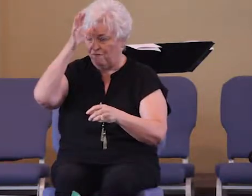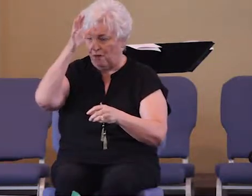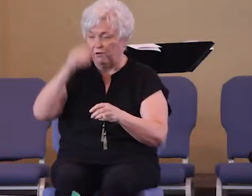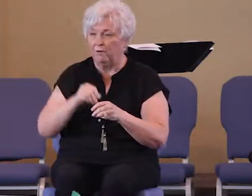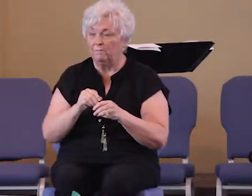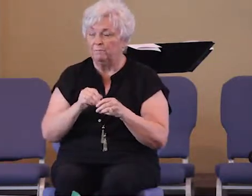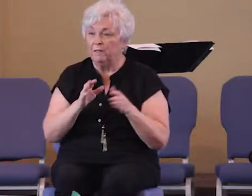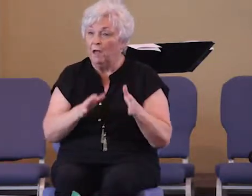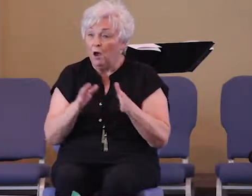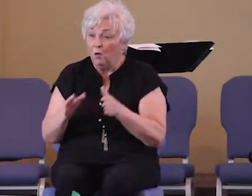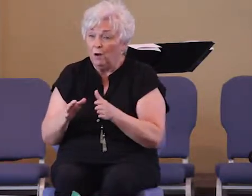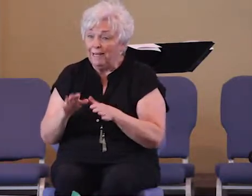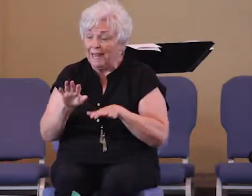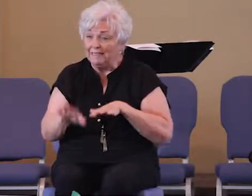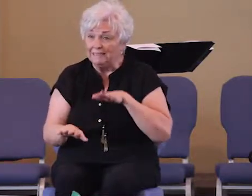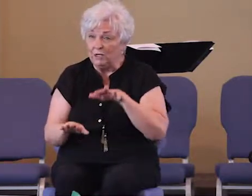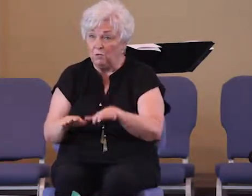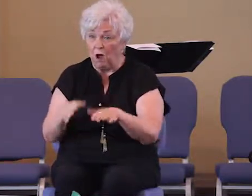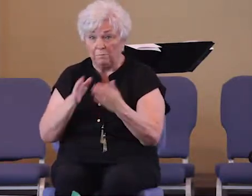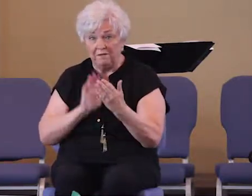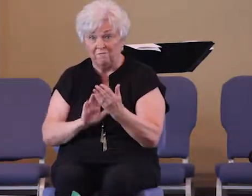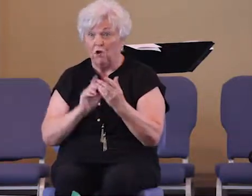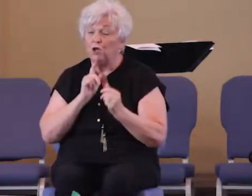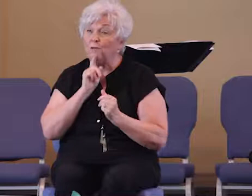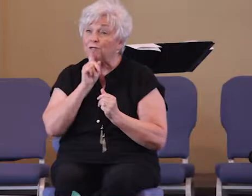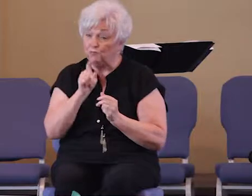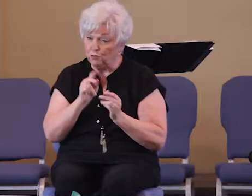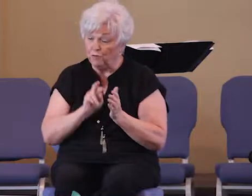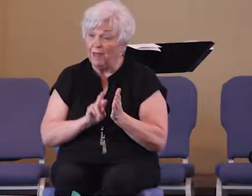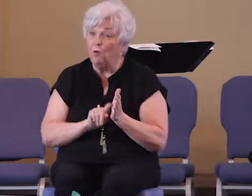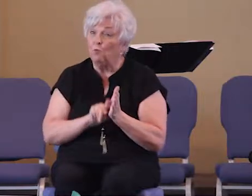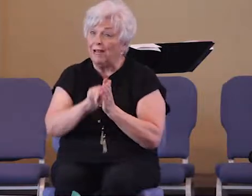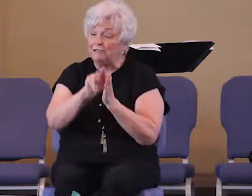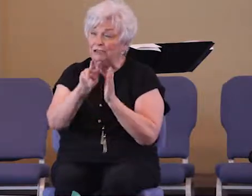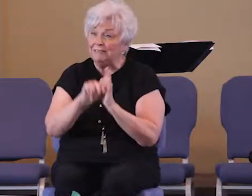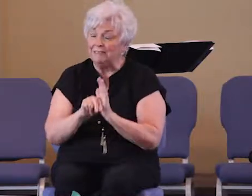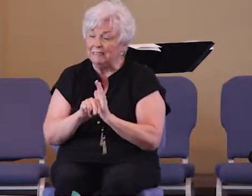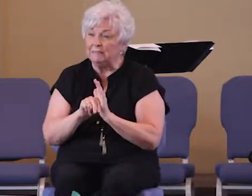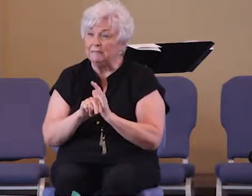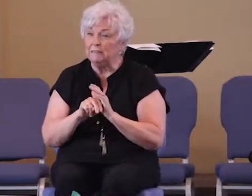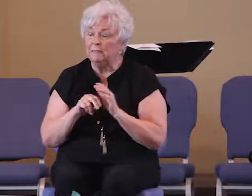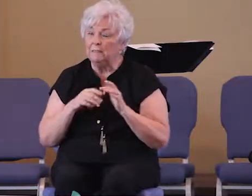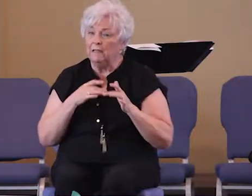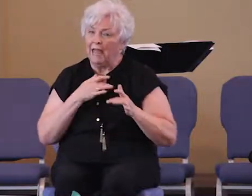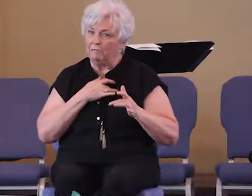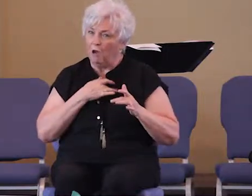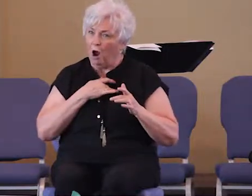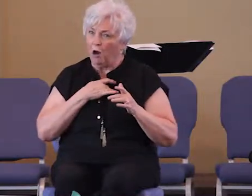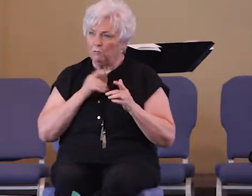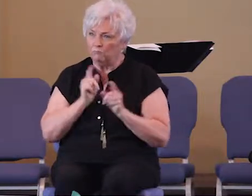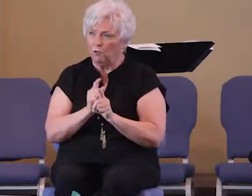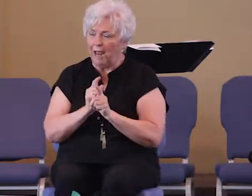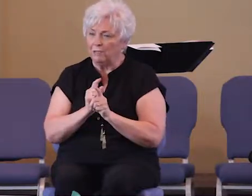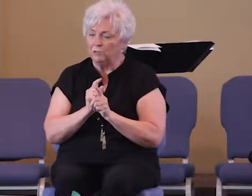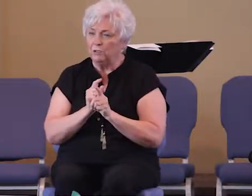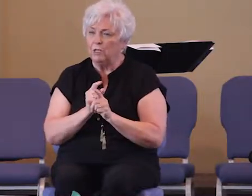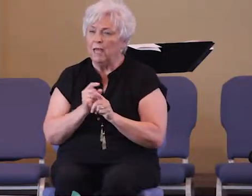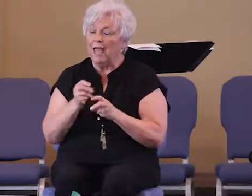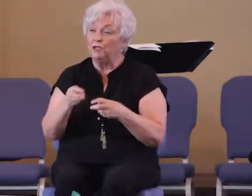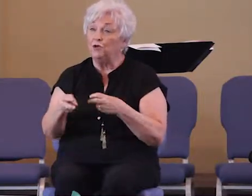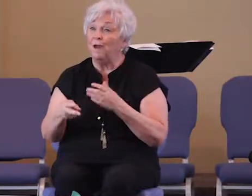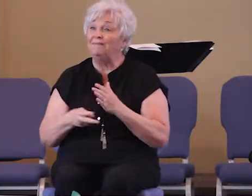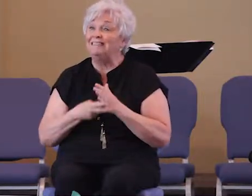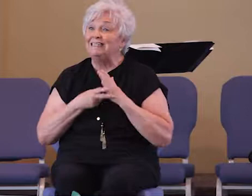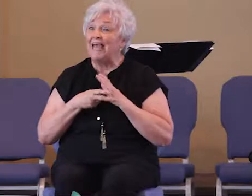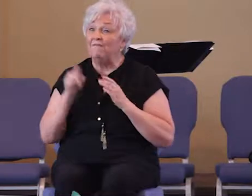According as he walked before you in truth and righteousness and uprightness of heart toward you, and you have reserved for him this